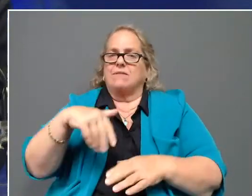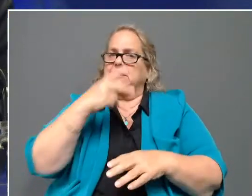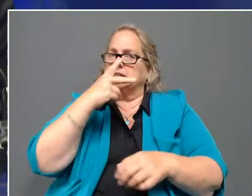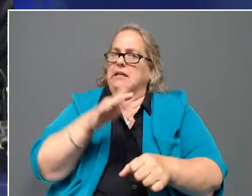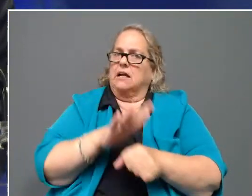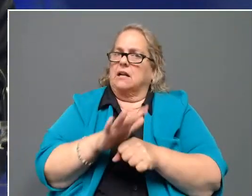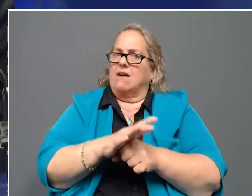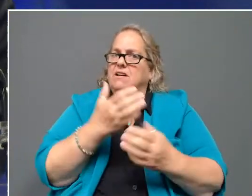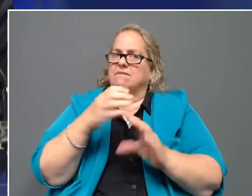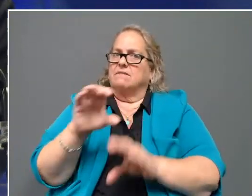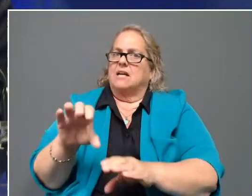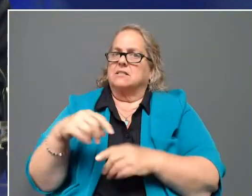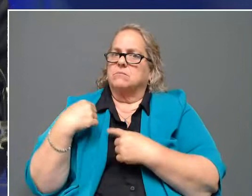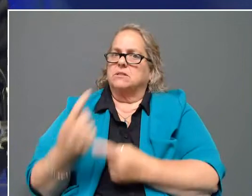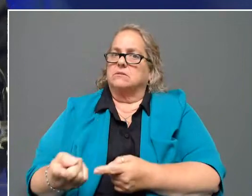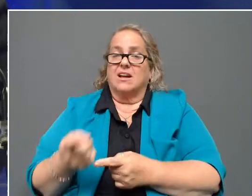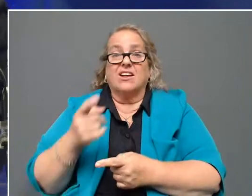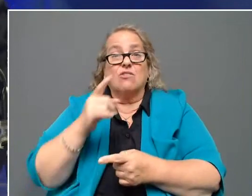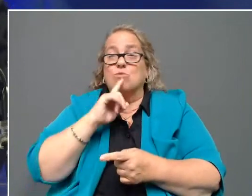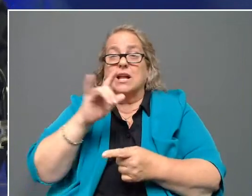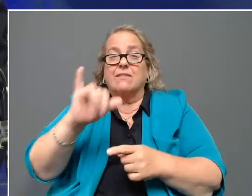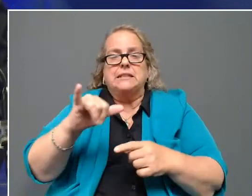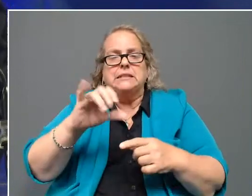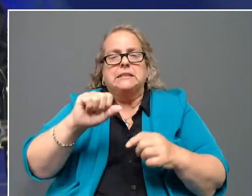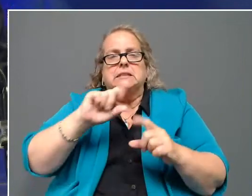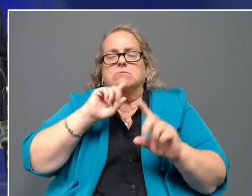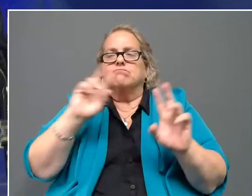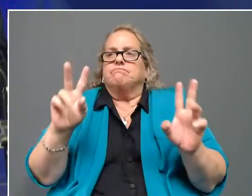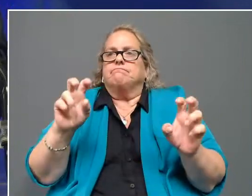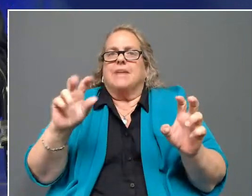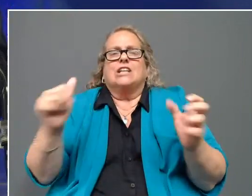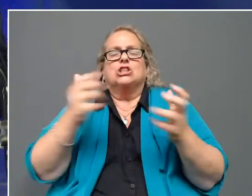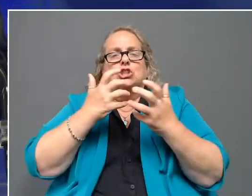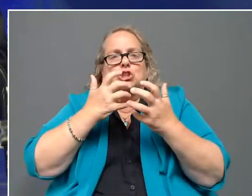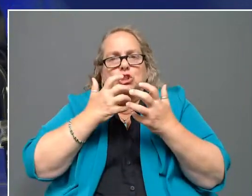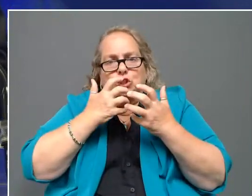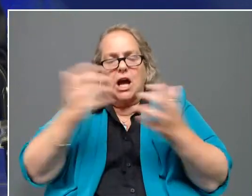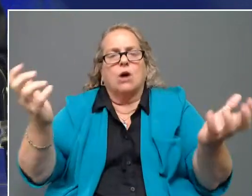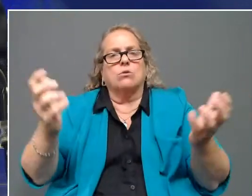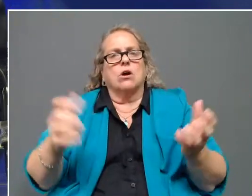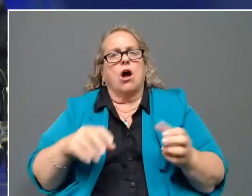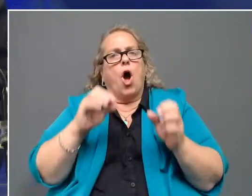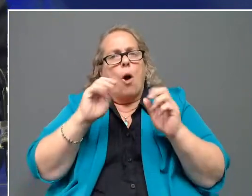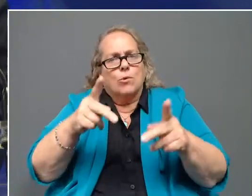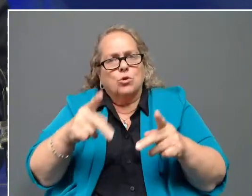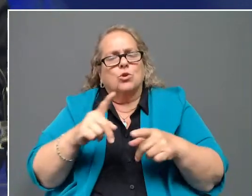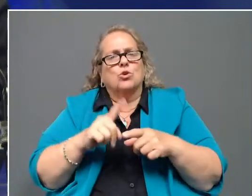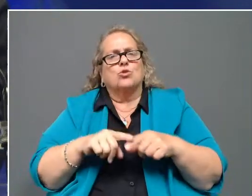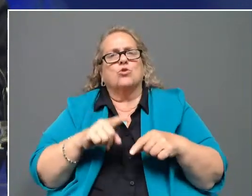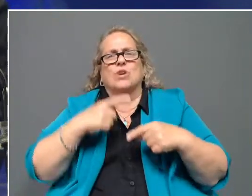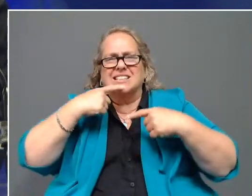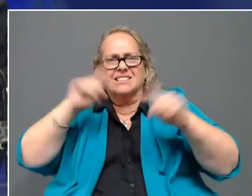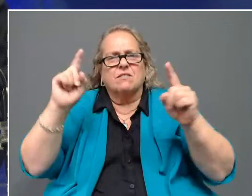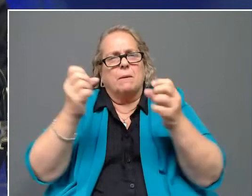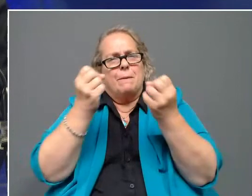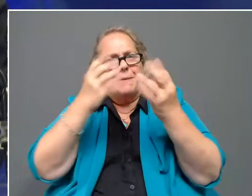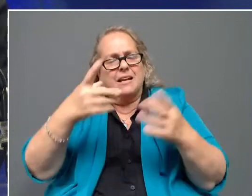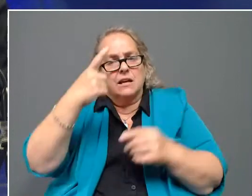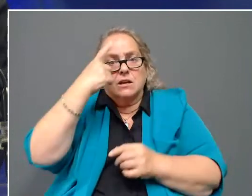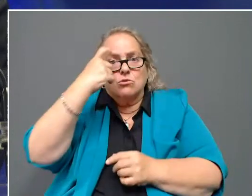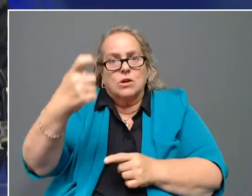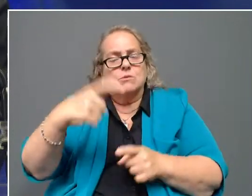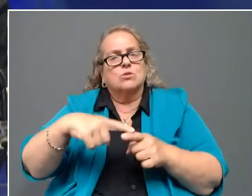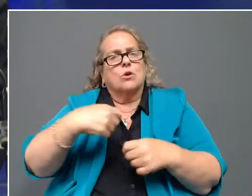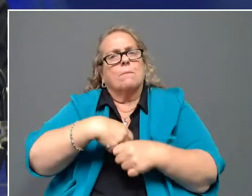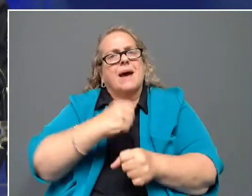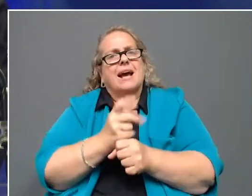a shot, an opportunity to achieve so many dreams and to make Kentucky, to make the